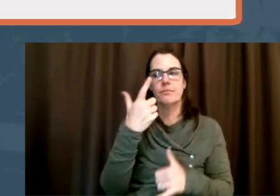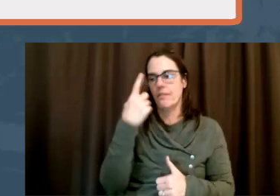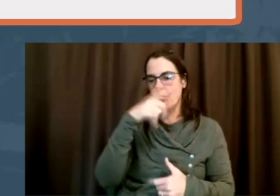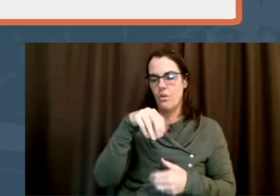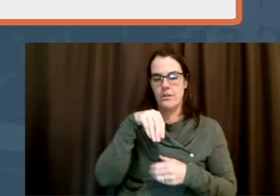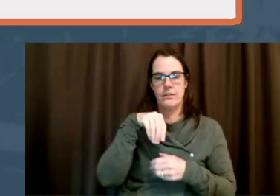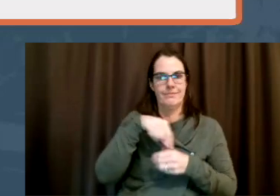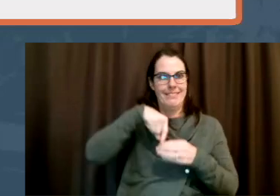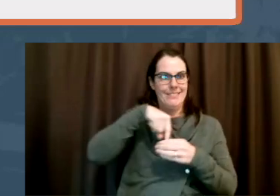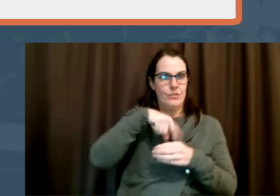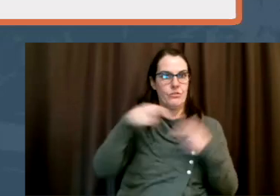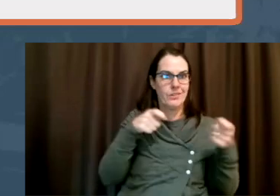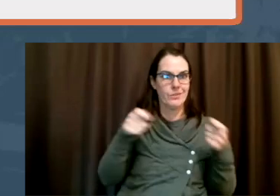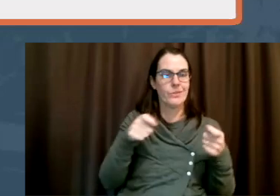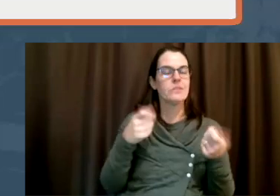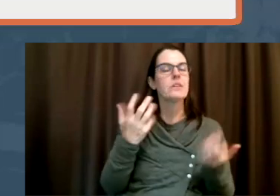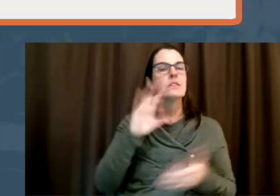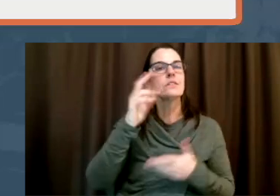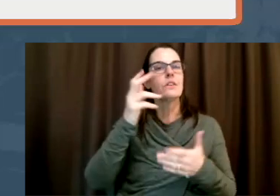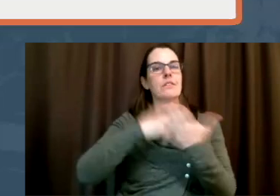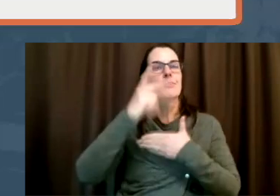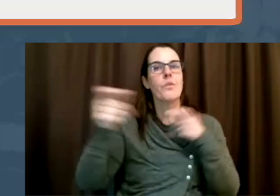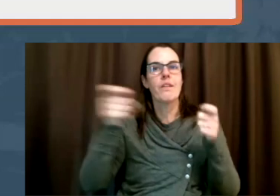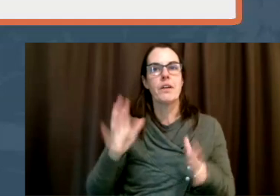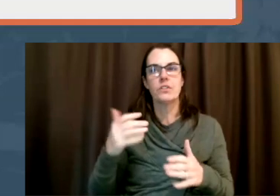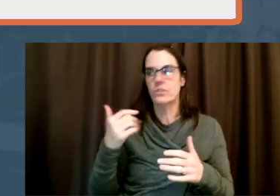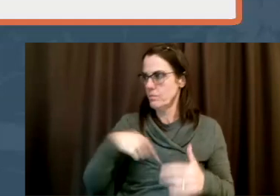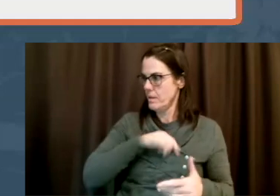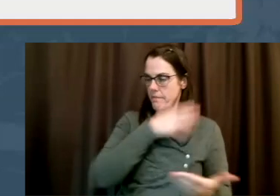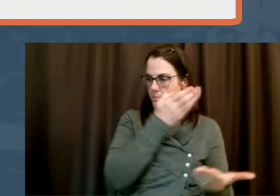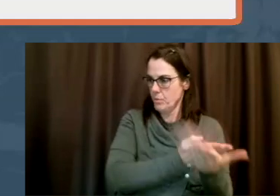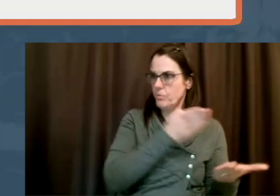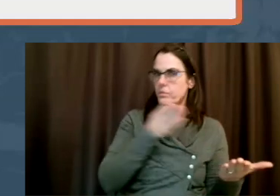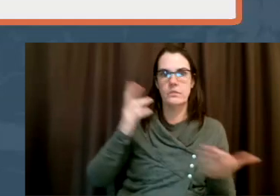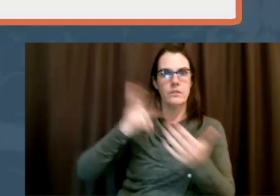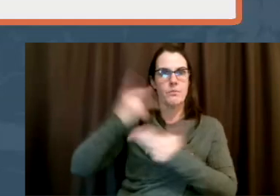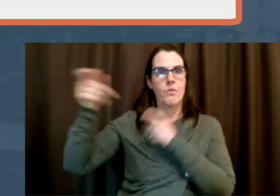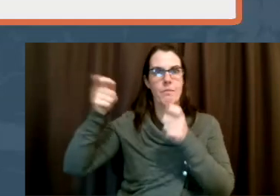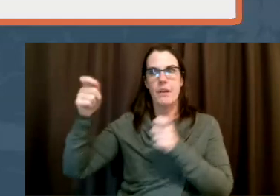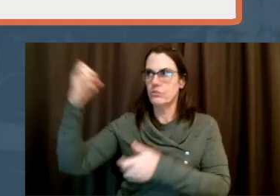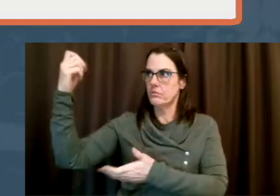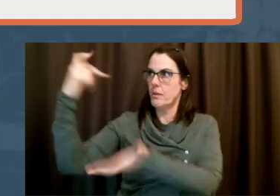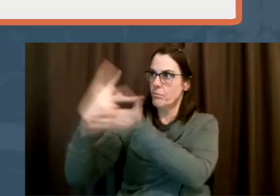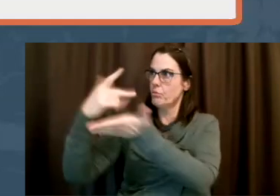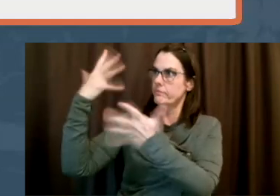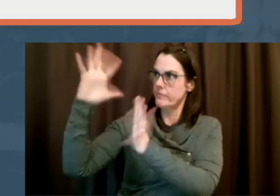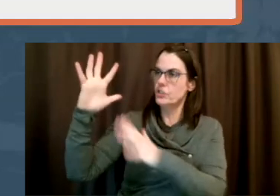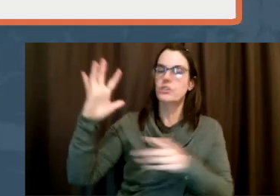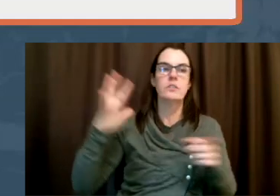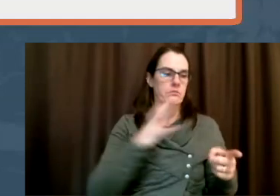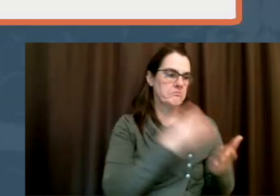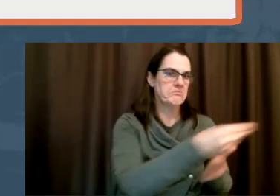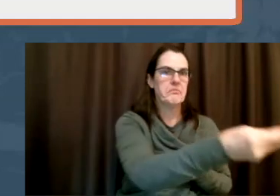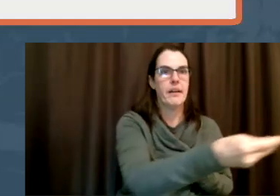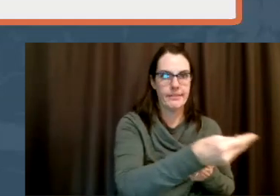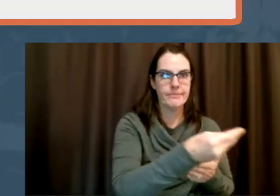program manager, we have proof that the program manager approved the program officer's expense